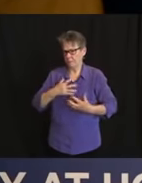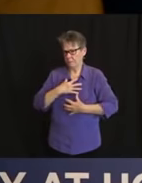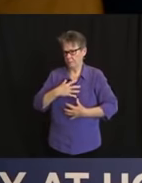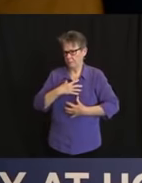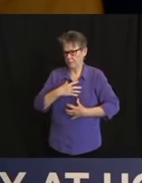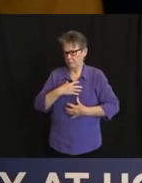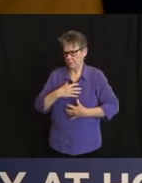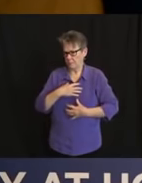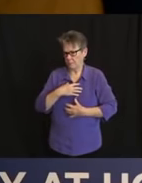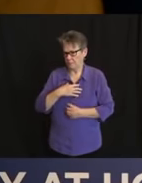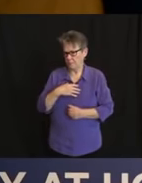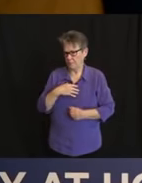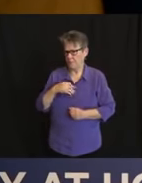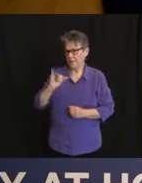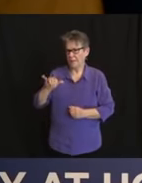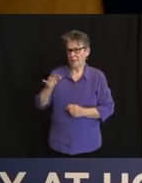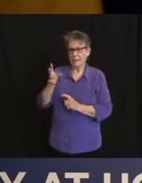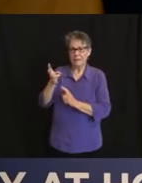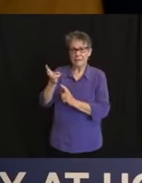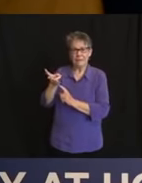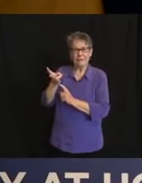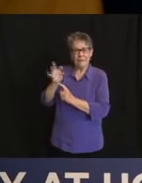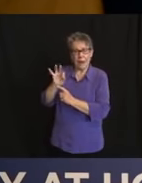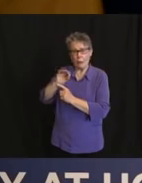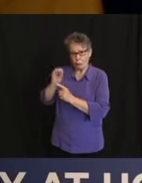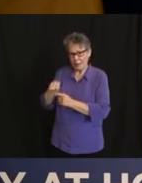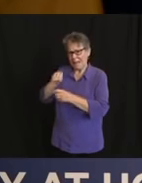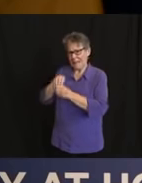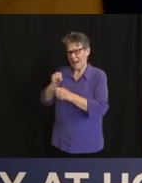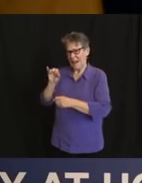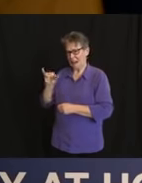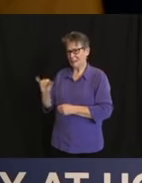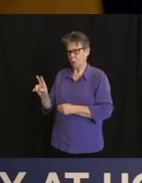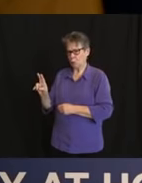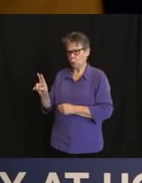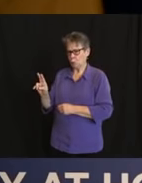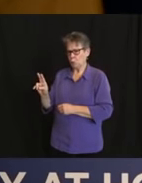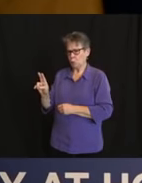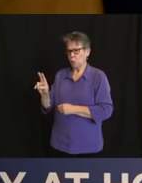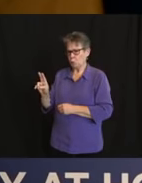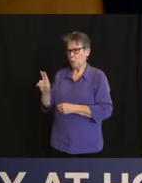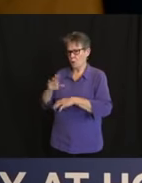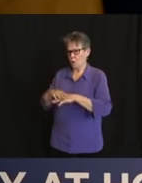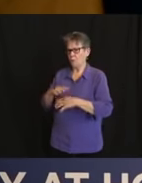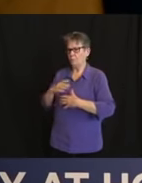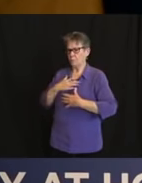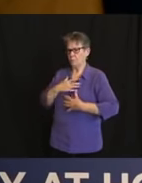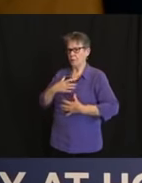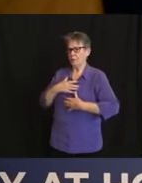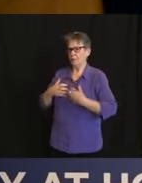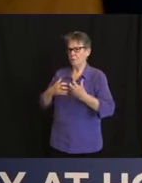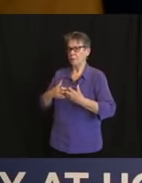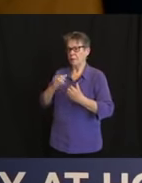are on ventilators. That is the lowest percentage we have had in over 4